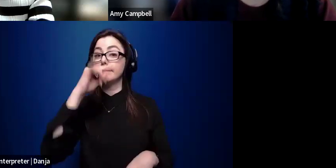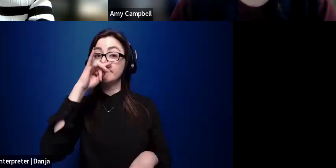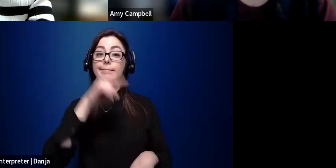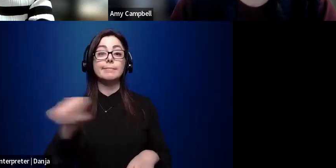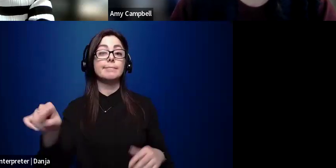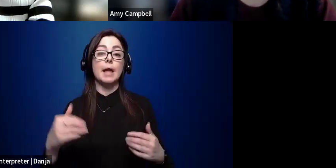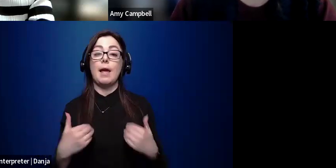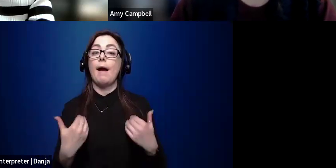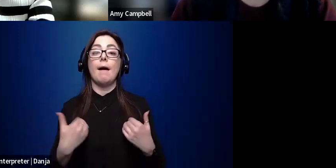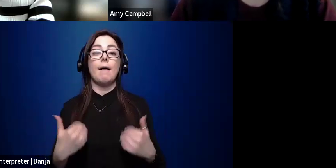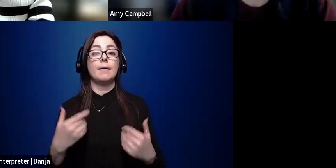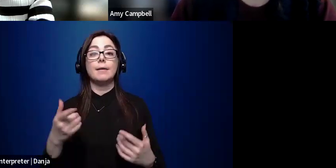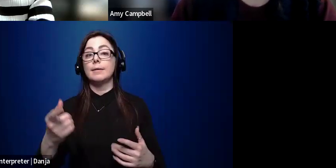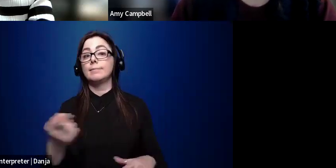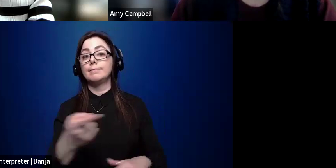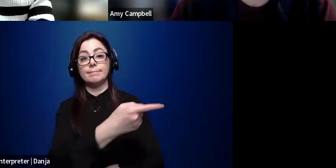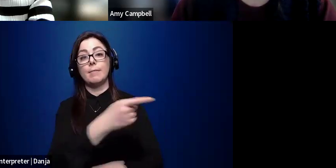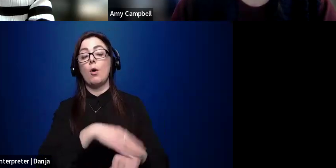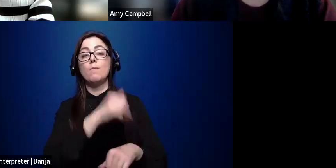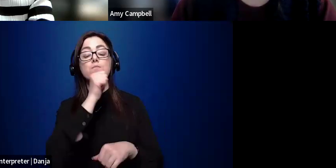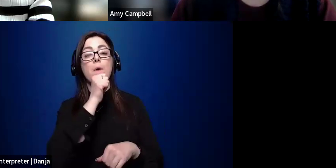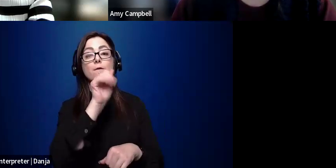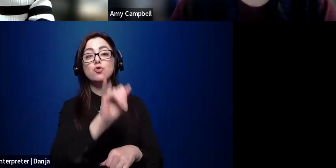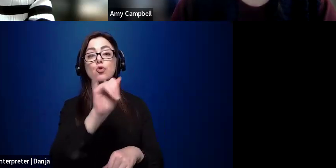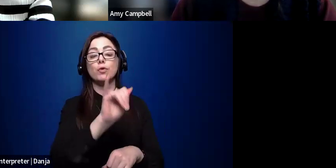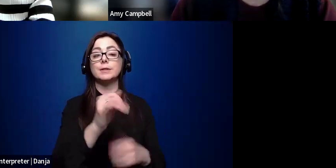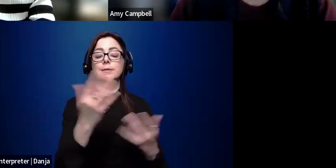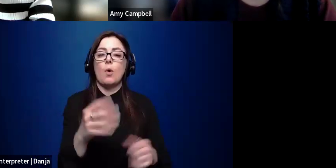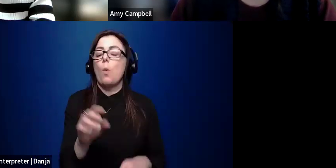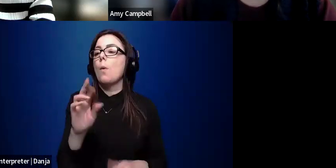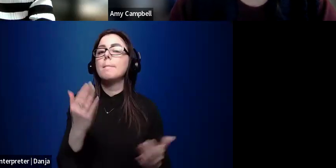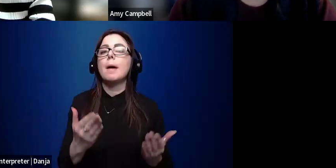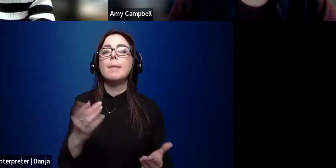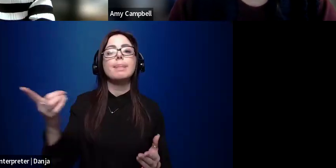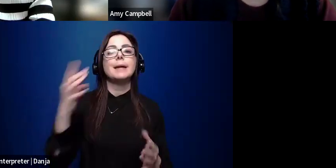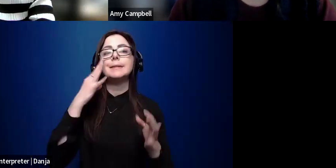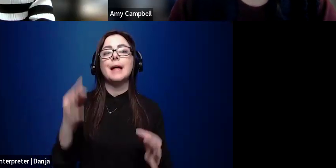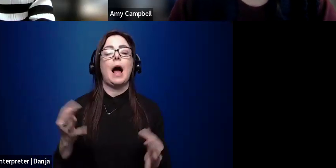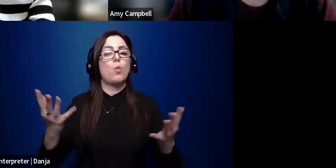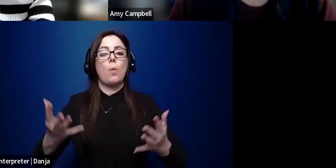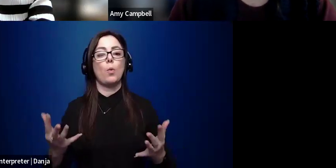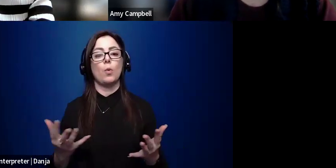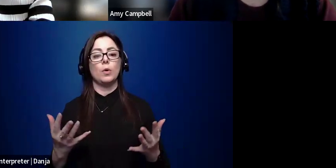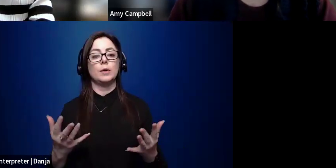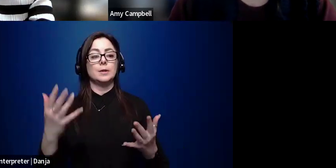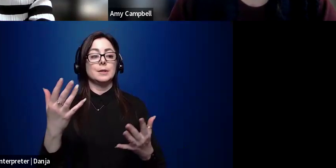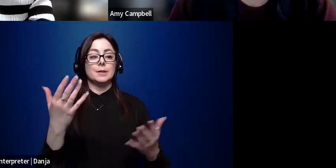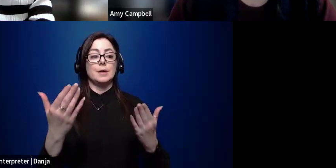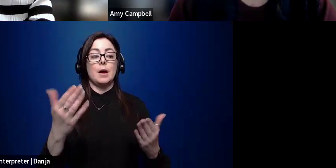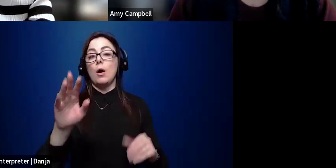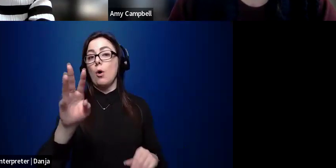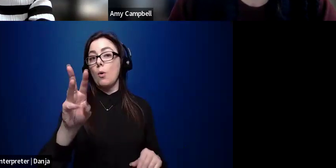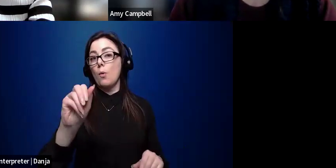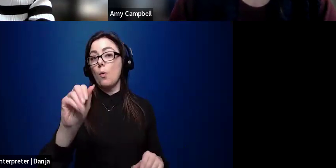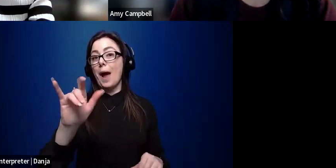all go on private insurance. Or we can decide we're going to just, I mean, we're talking about combining waivers. We